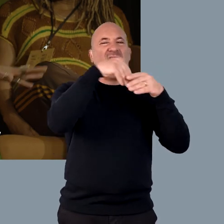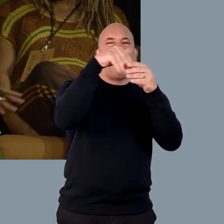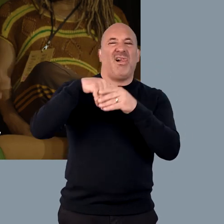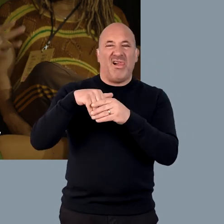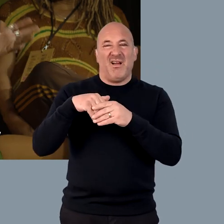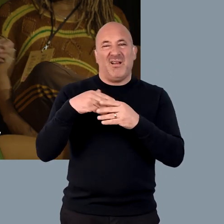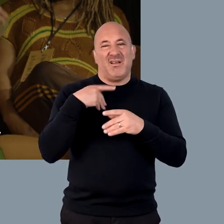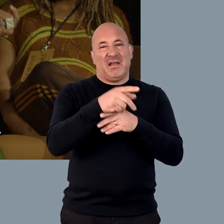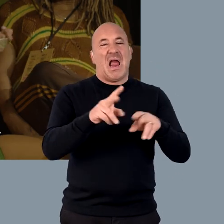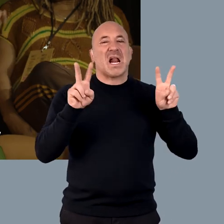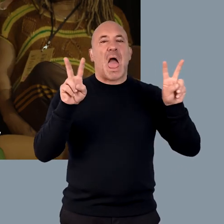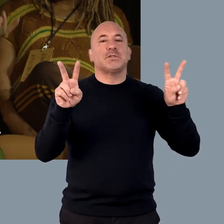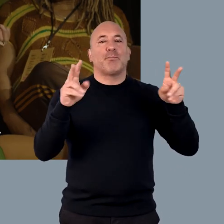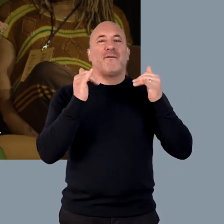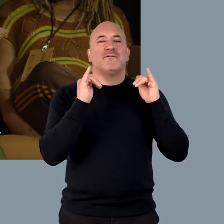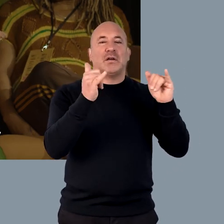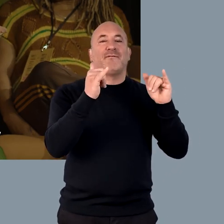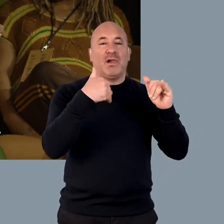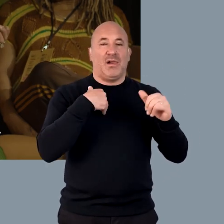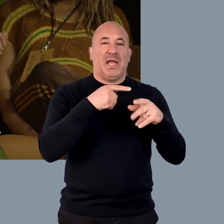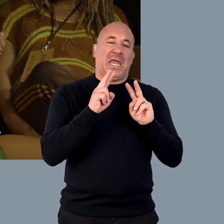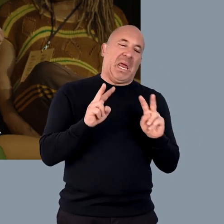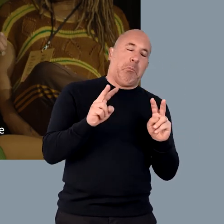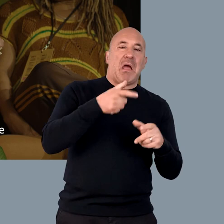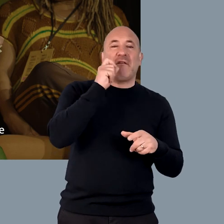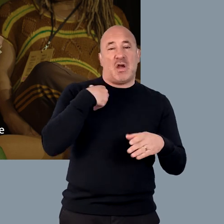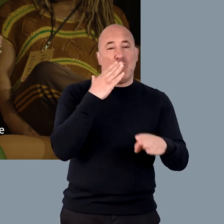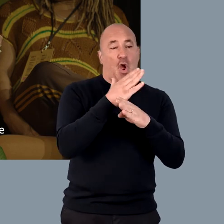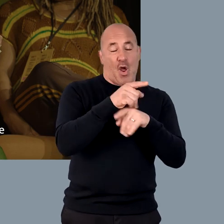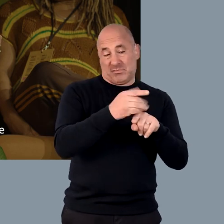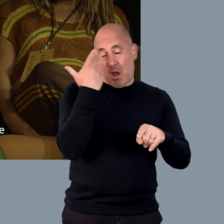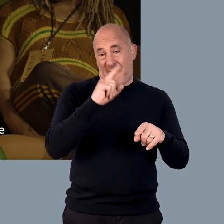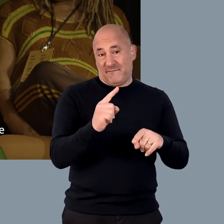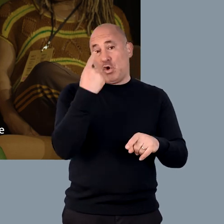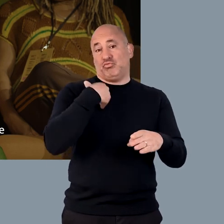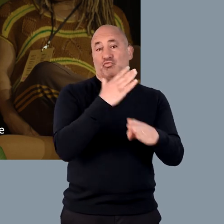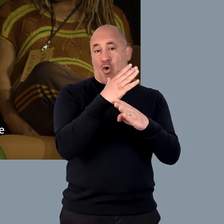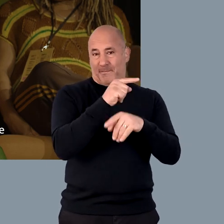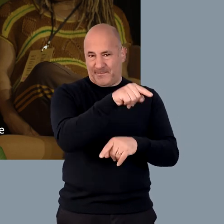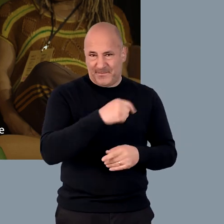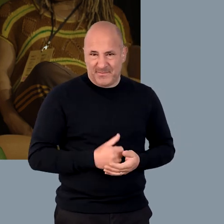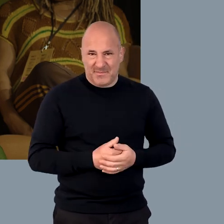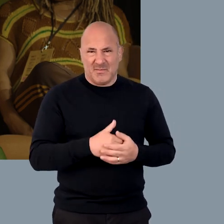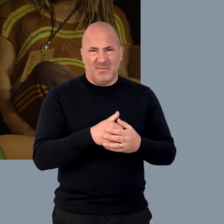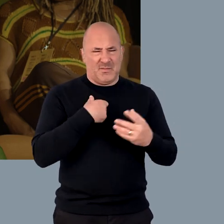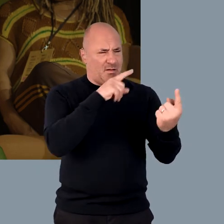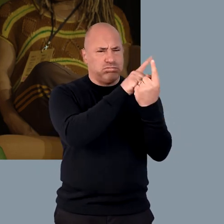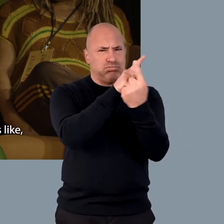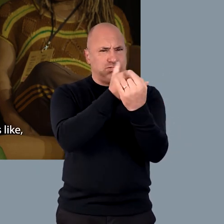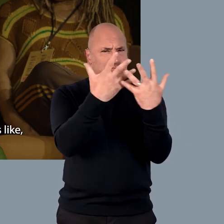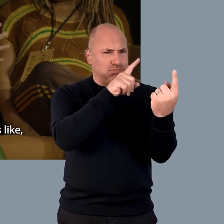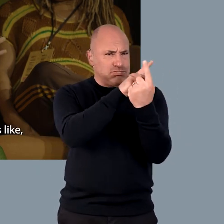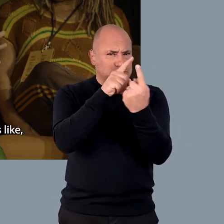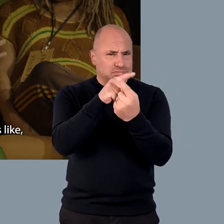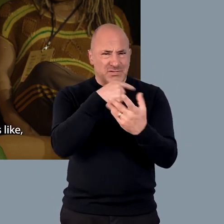festival circuit, just, you know, working in a in a hippie cafe at Glastonbury festival was the first one I did that summer. And I met loads of